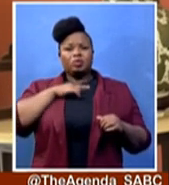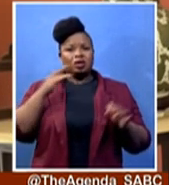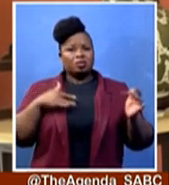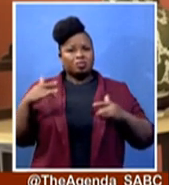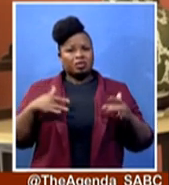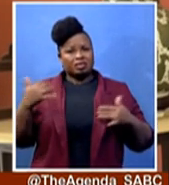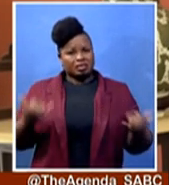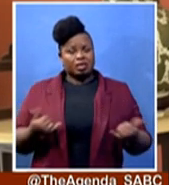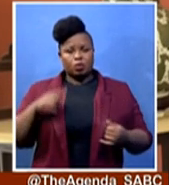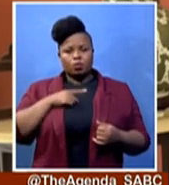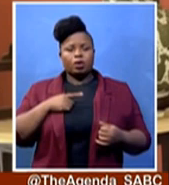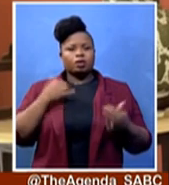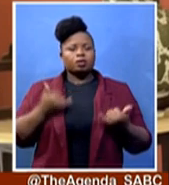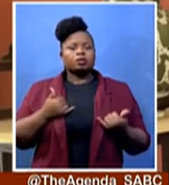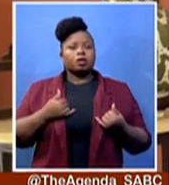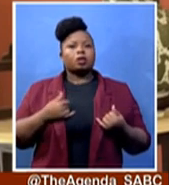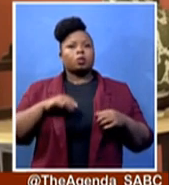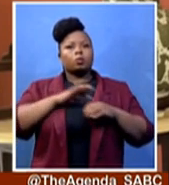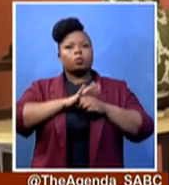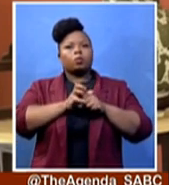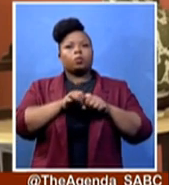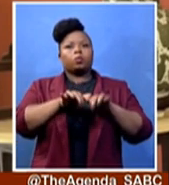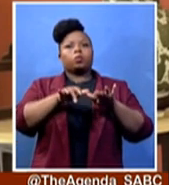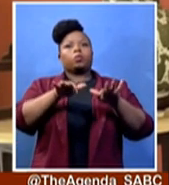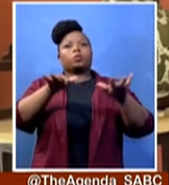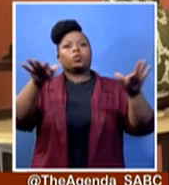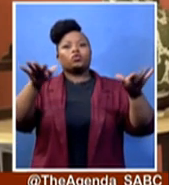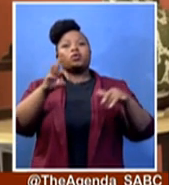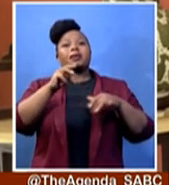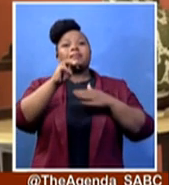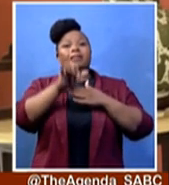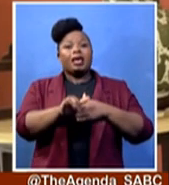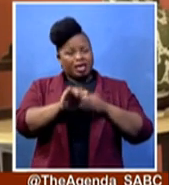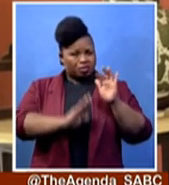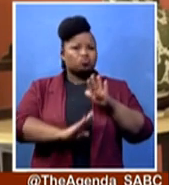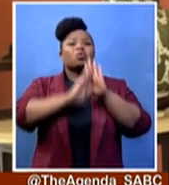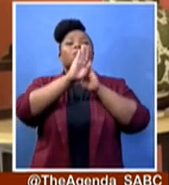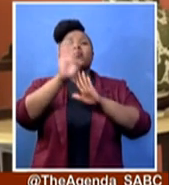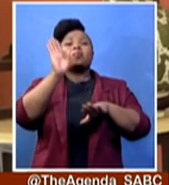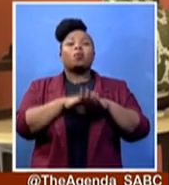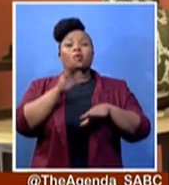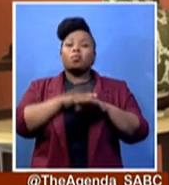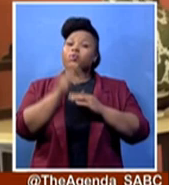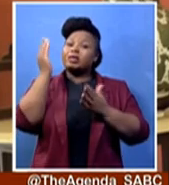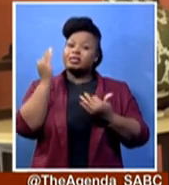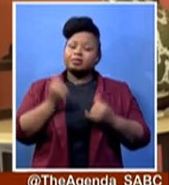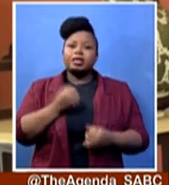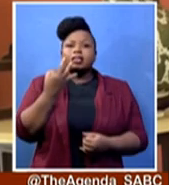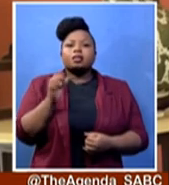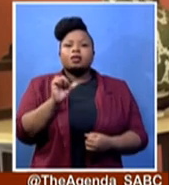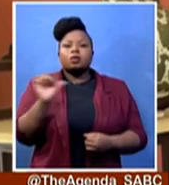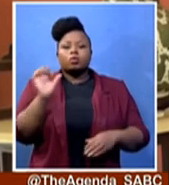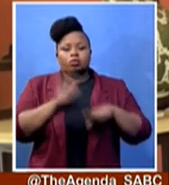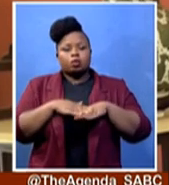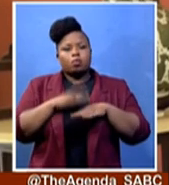is only going to peak around mid-May. So we're possibly, we have 3 more weeks of this situation to deal with. We've been